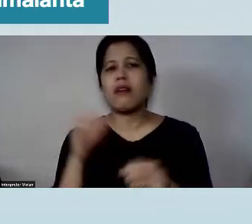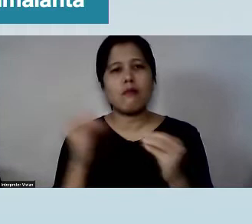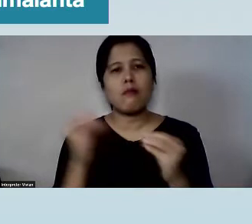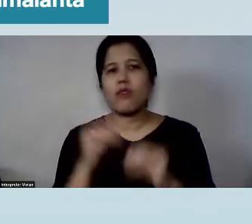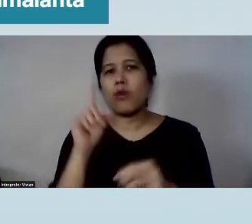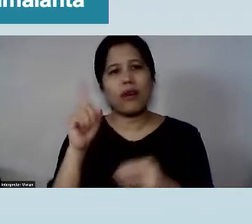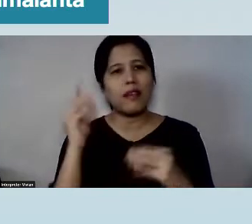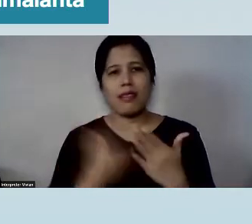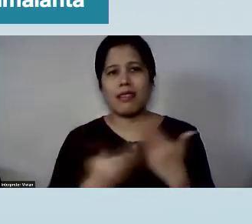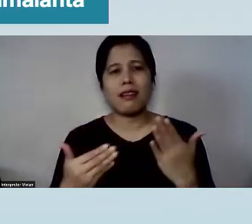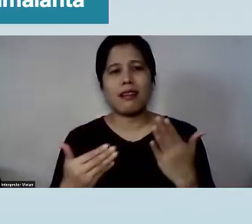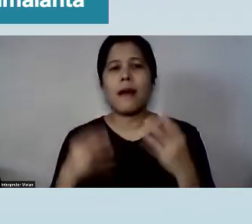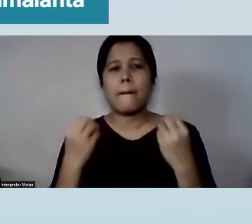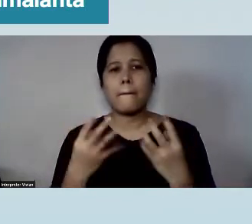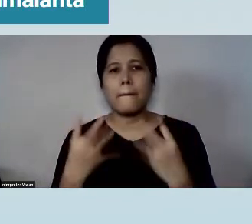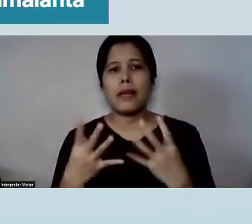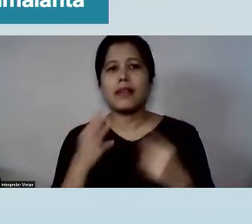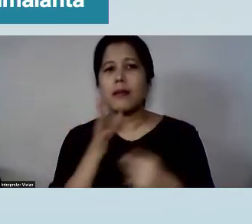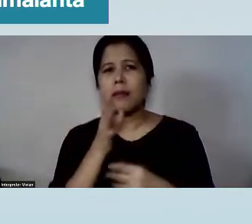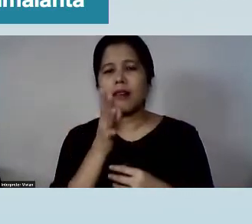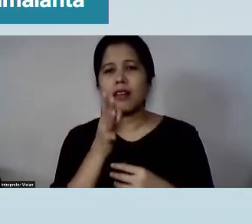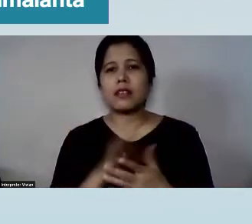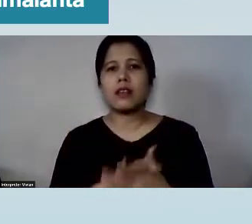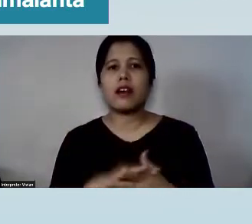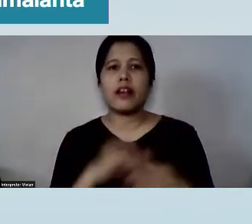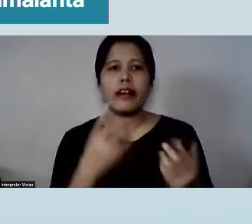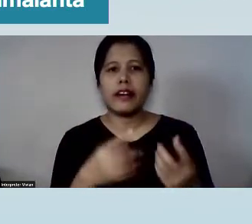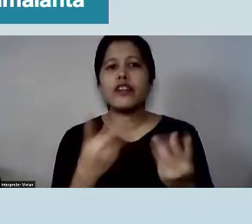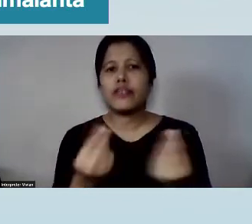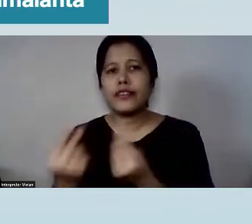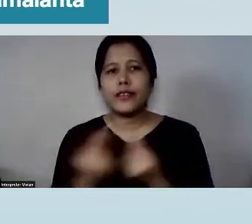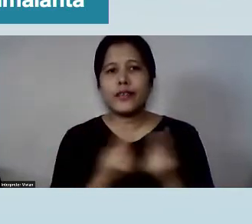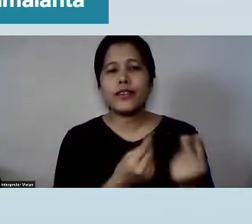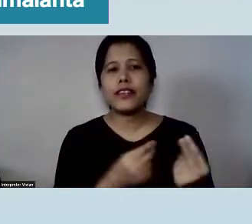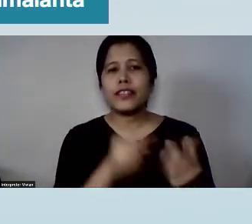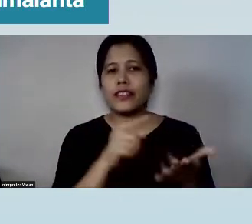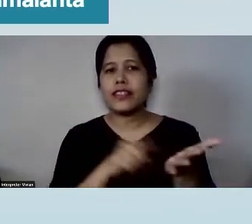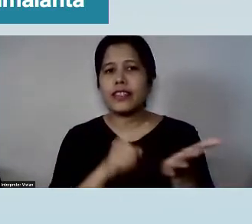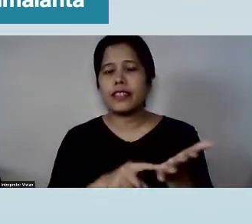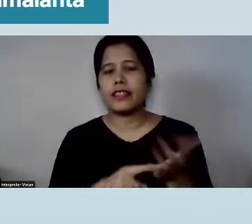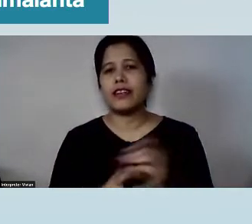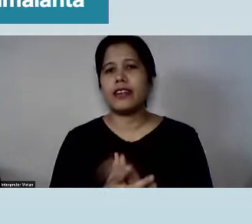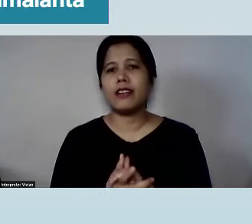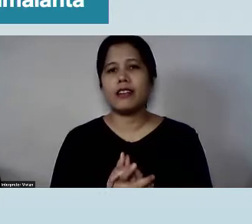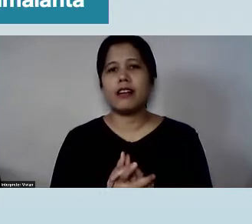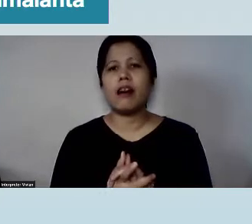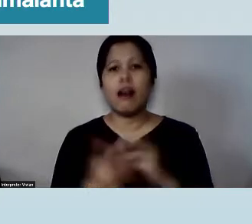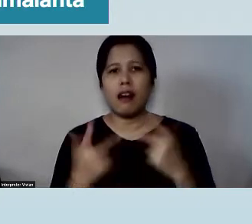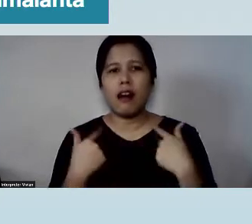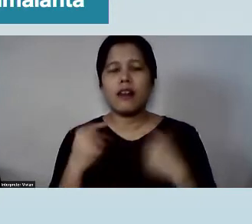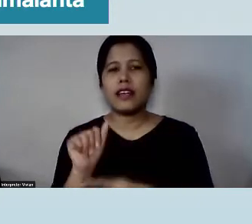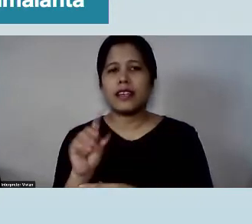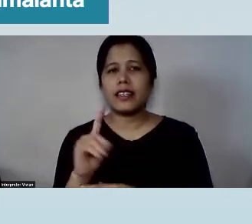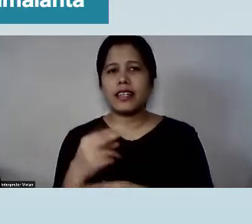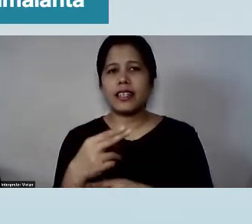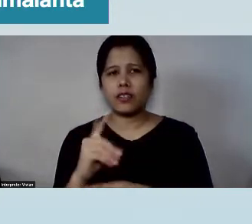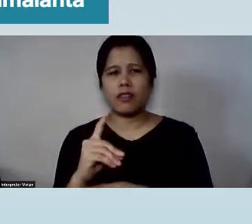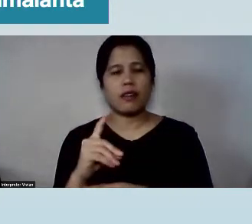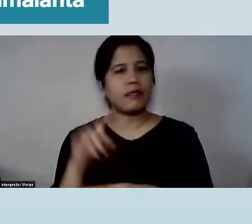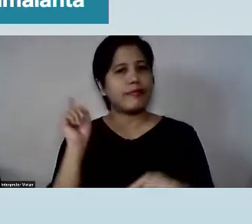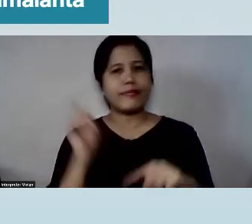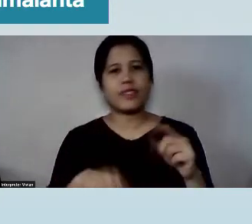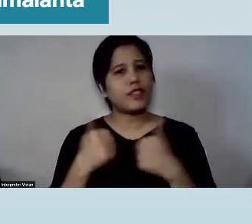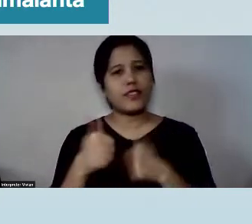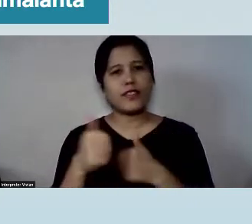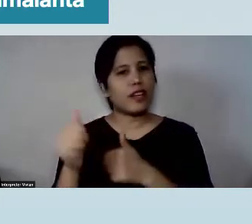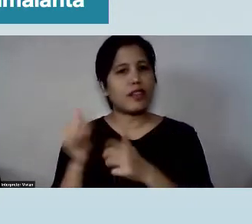Many mothers, rapid fire, kung mag-utos, o gawin mo to. Many husbands who may have ADHD can't seem to follow that as